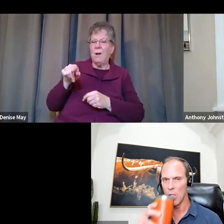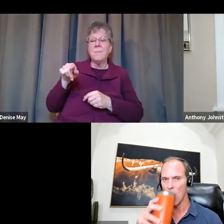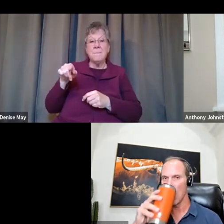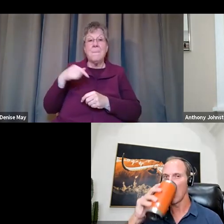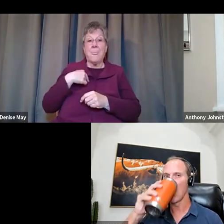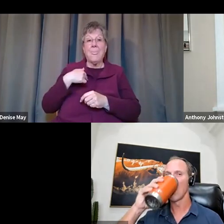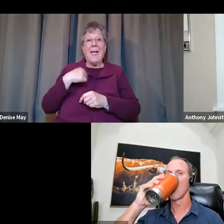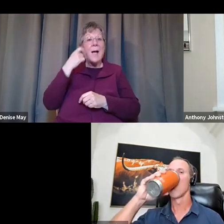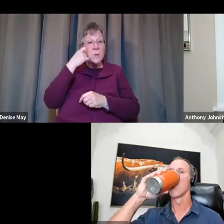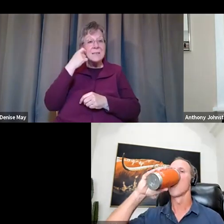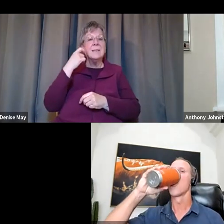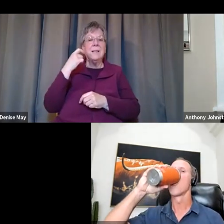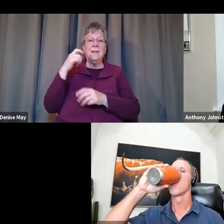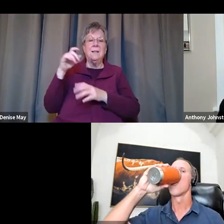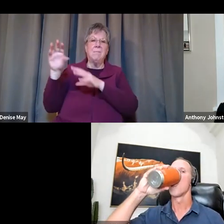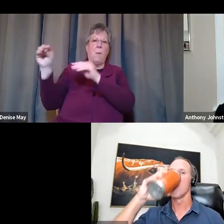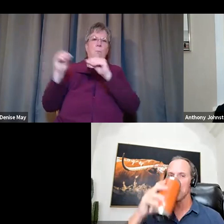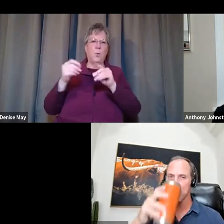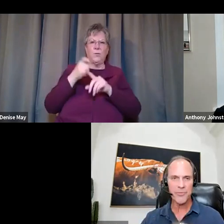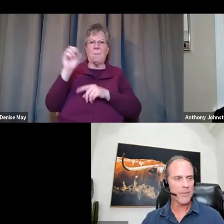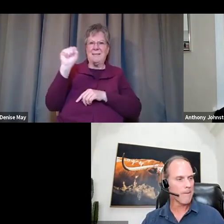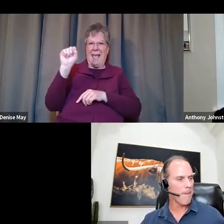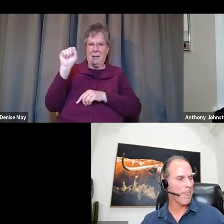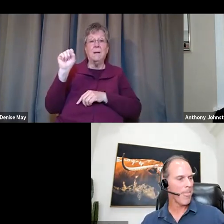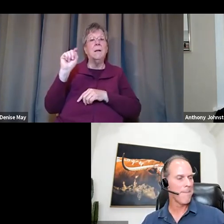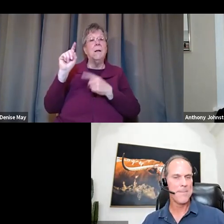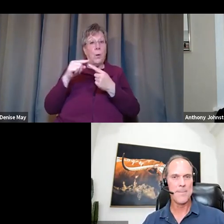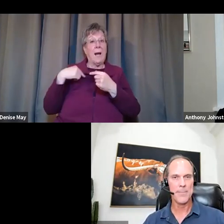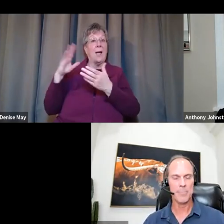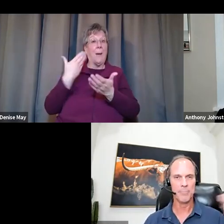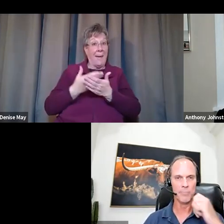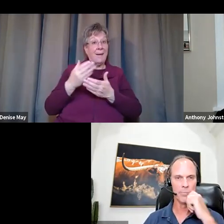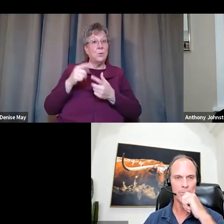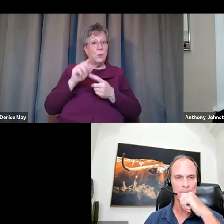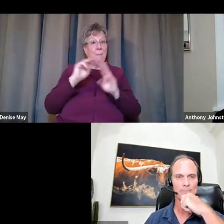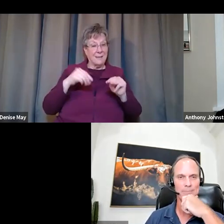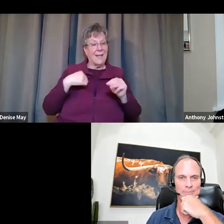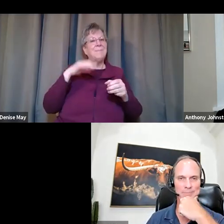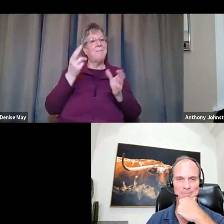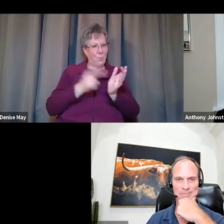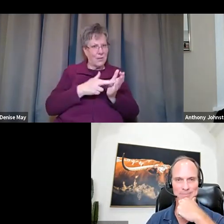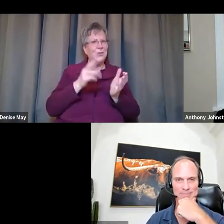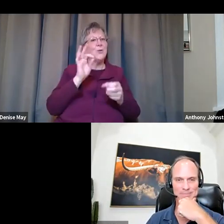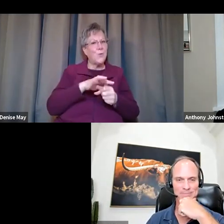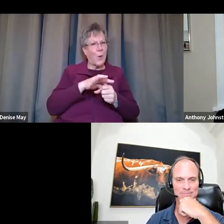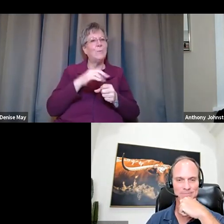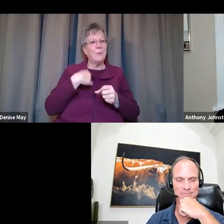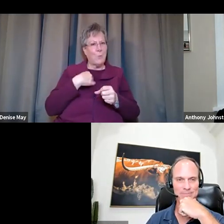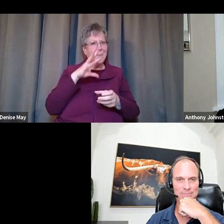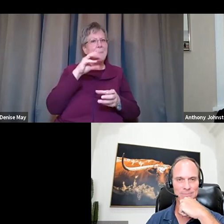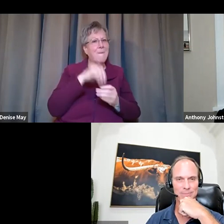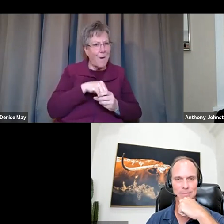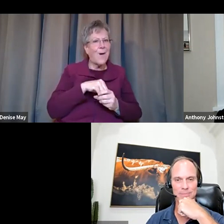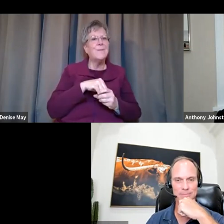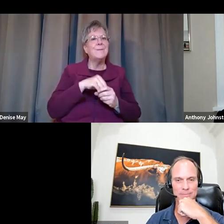I just recently came from Seattle. So one of the first things I did when I got back to Montana was register to vote here so I can be involved in the next election.